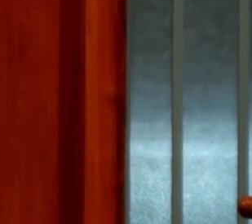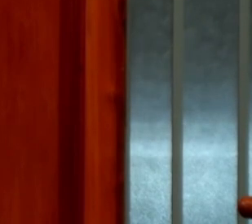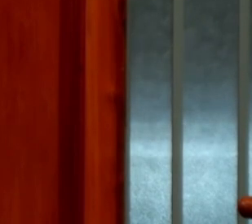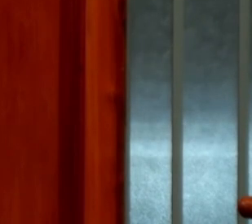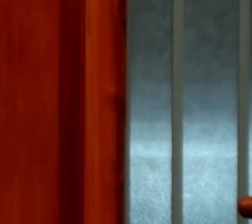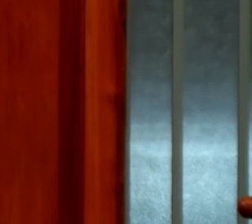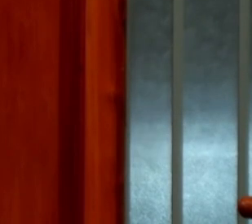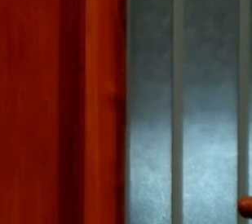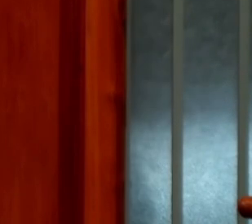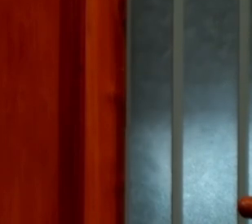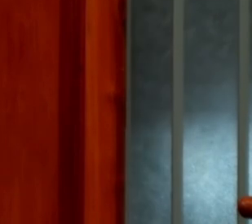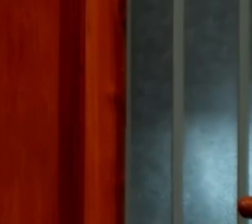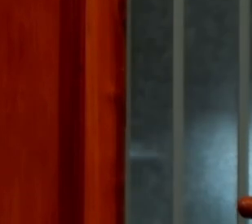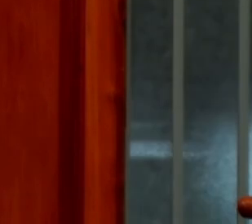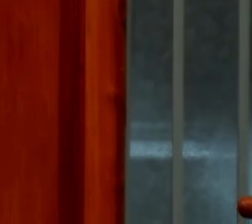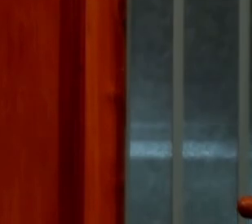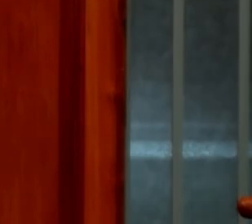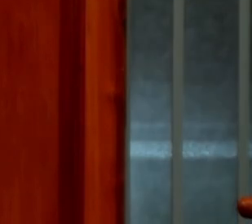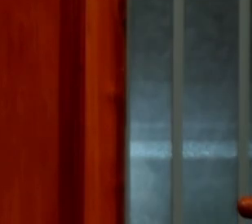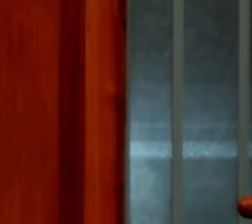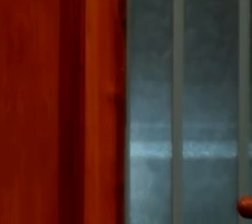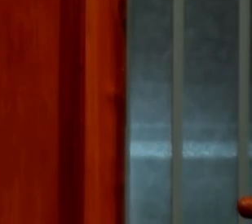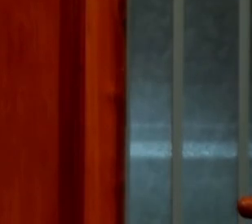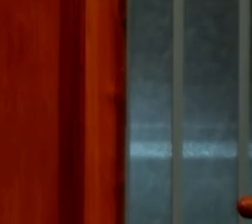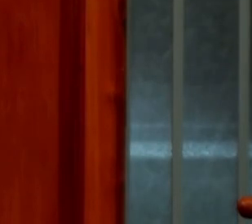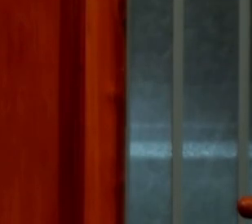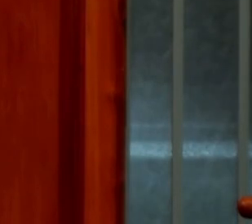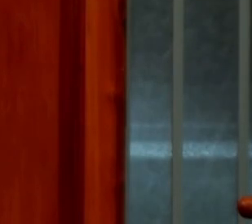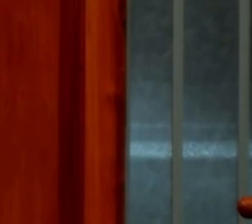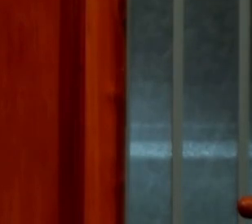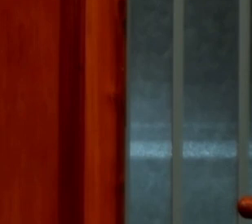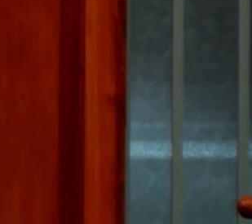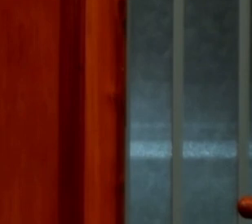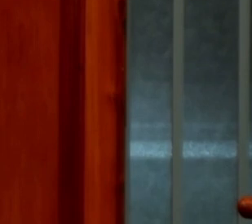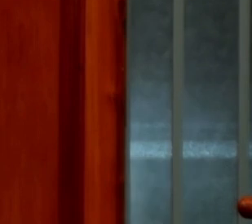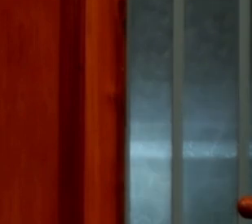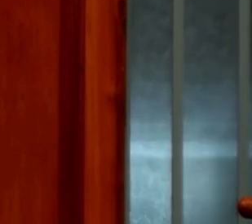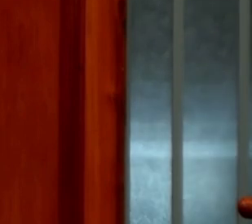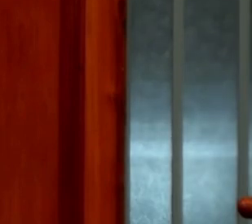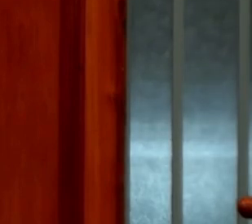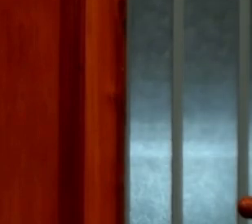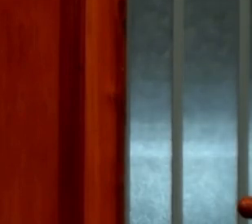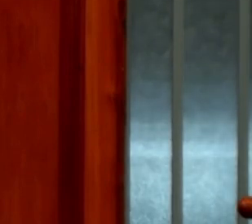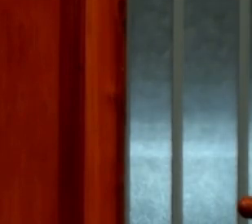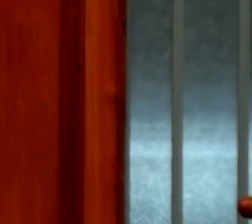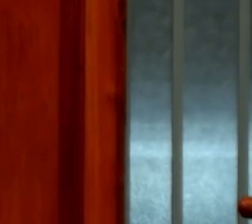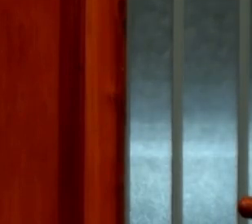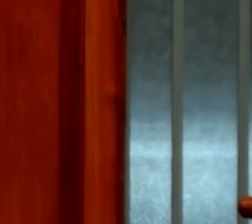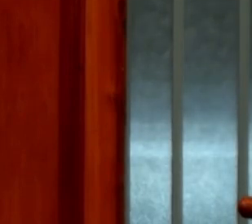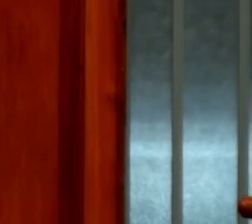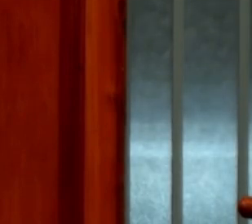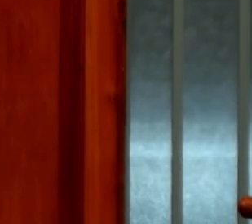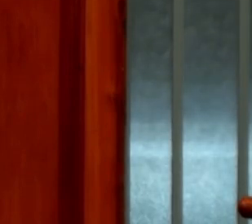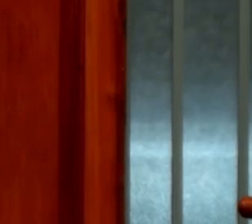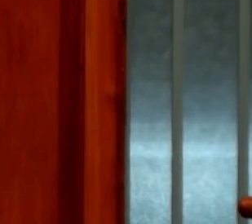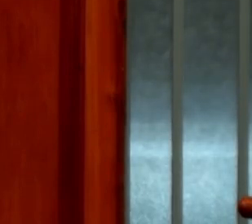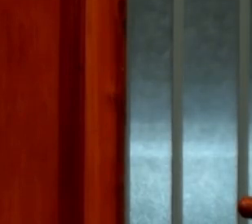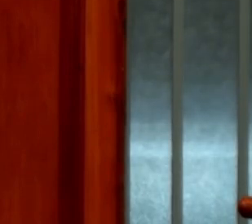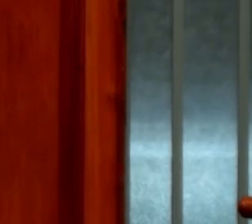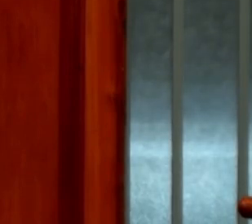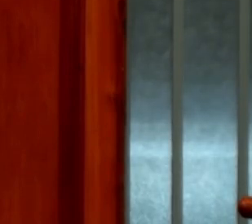Government remains committed to ensuring that Fiji's laws remains modern, relevant,